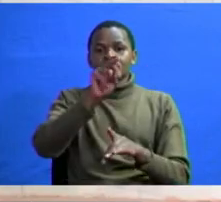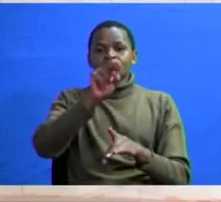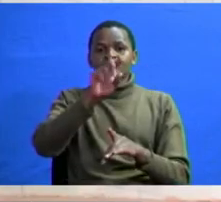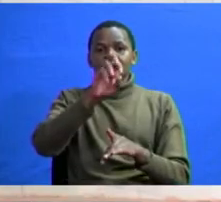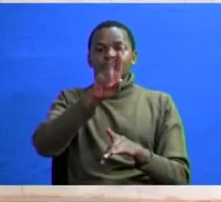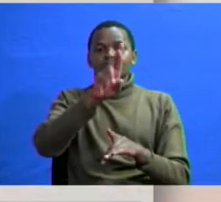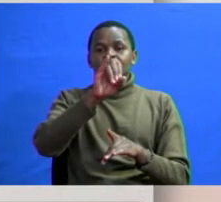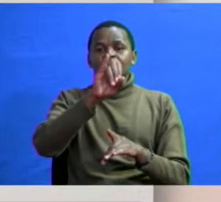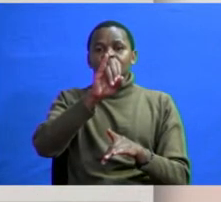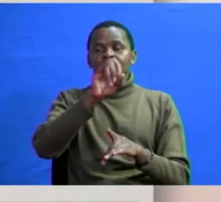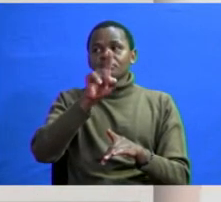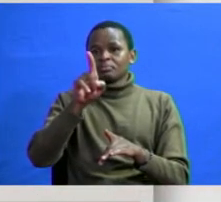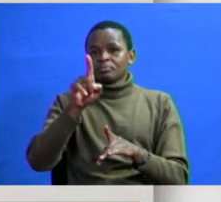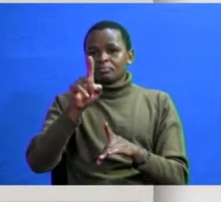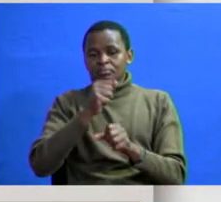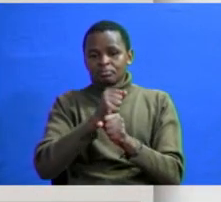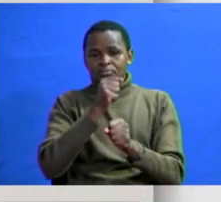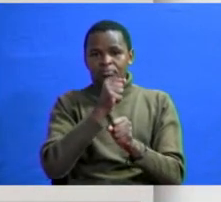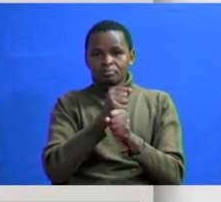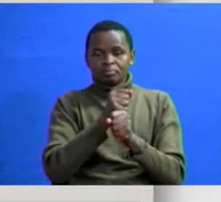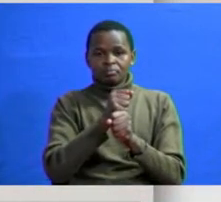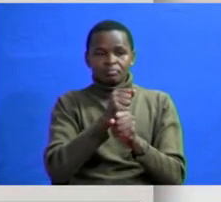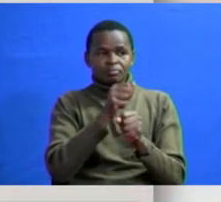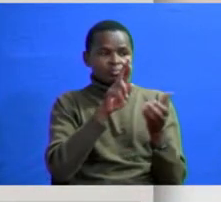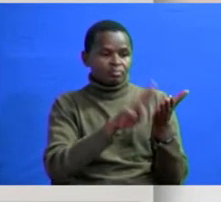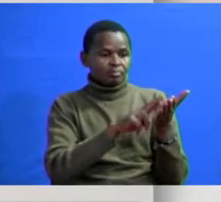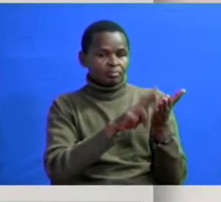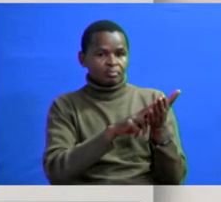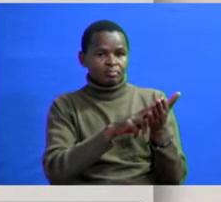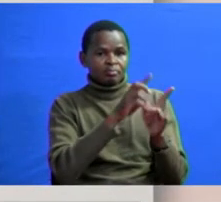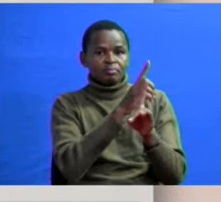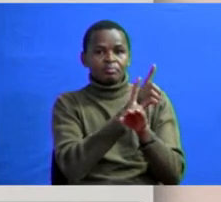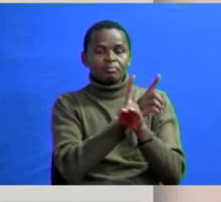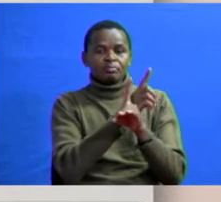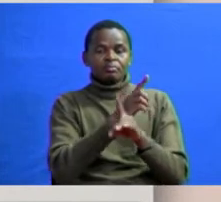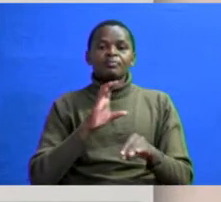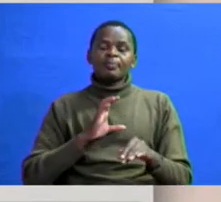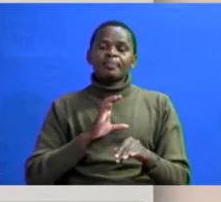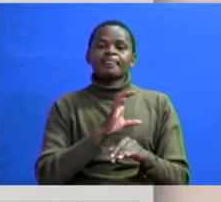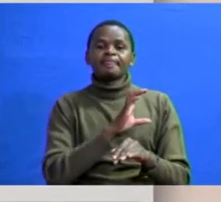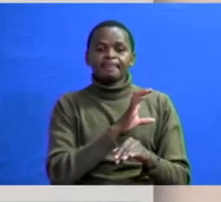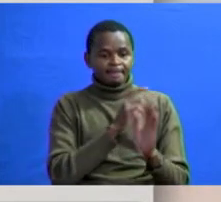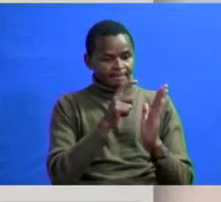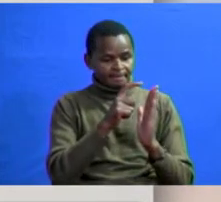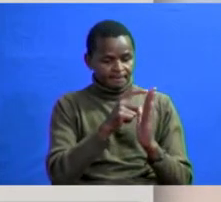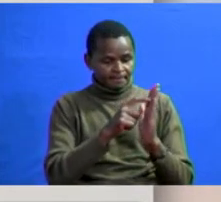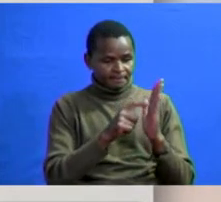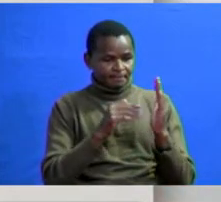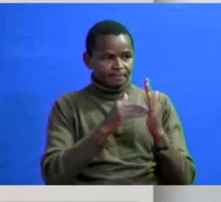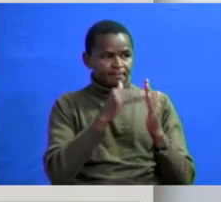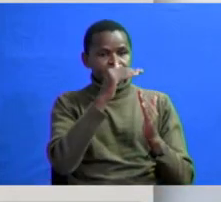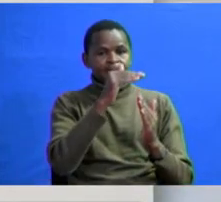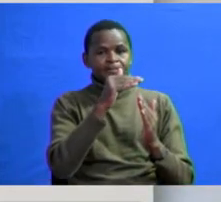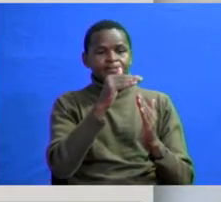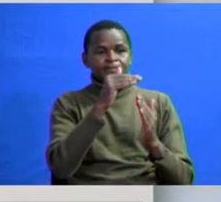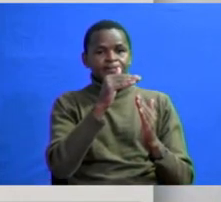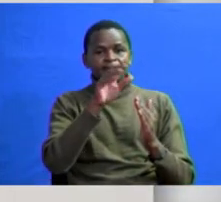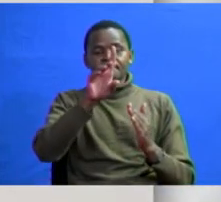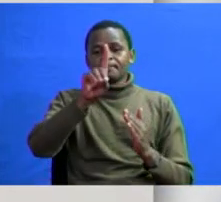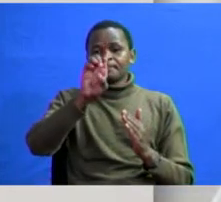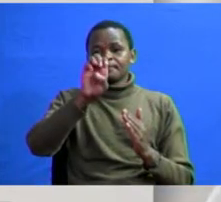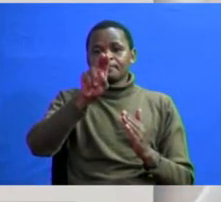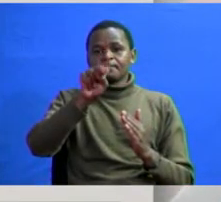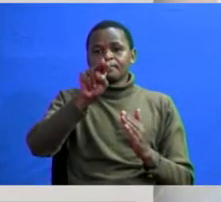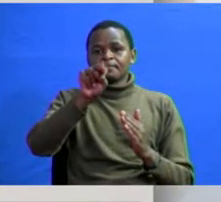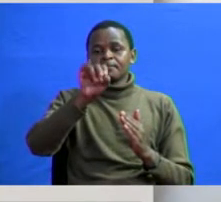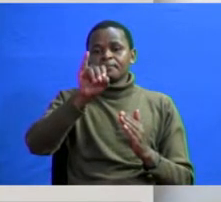said the changes were made following a recommendation of the Defense Council. On the list of those promoted include Brigadier Dennis Nyaga and